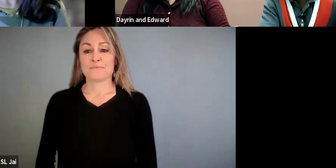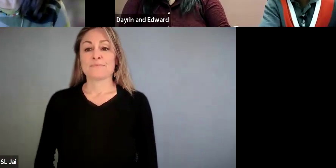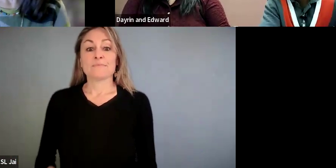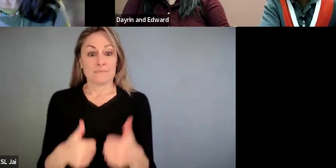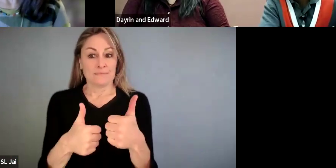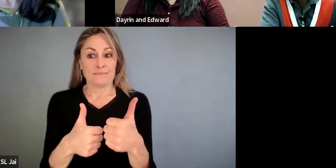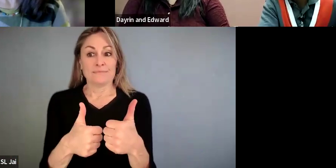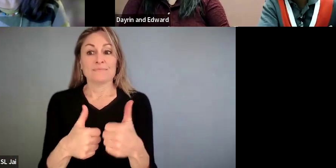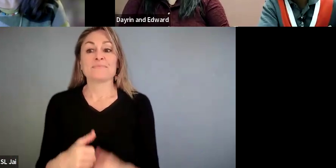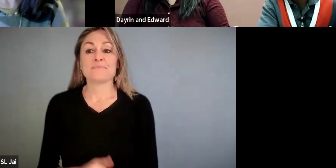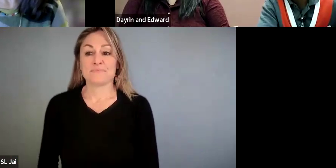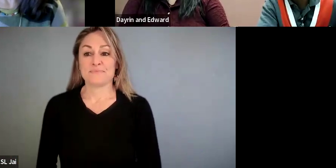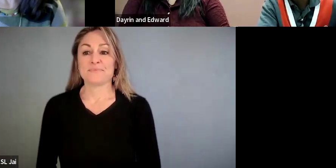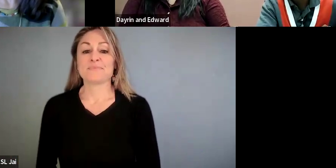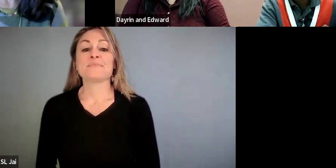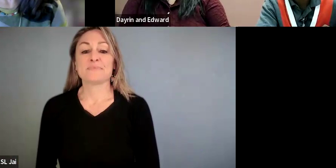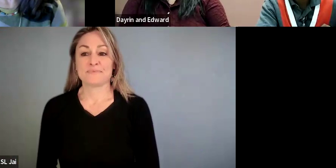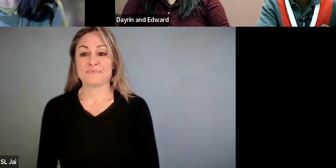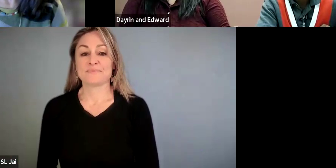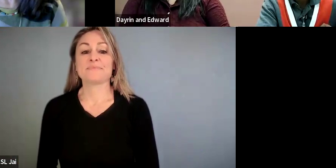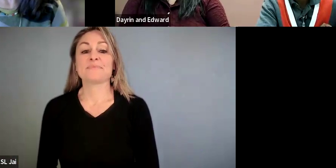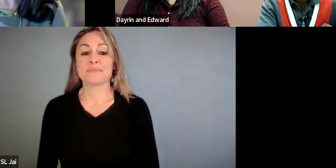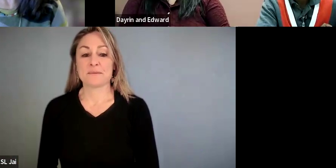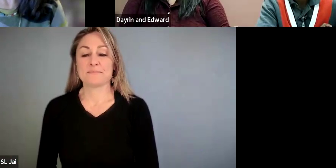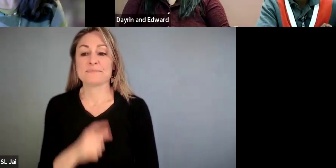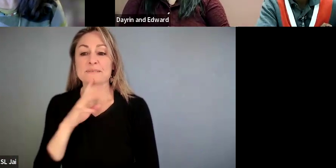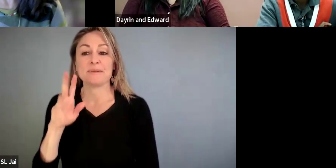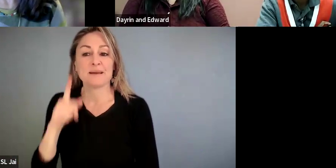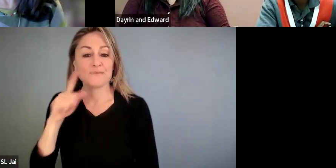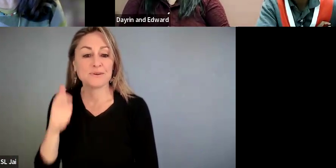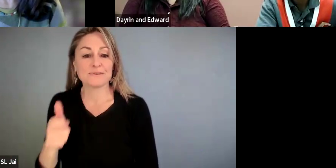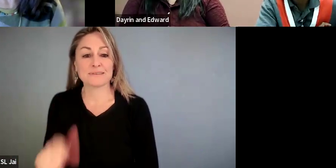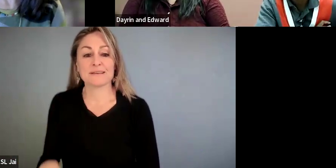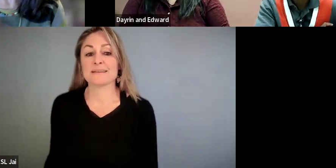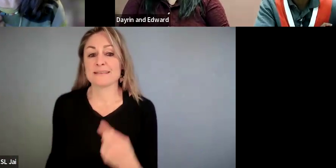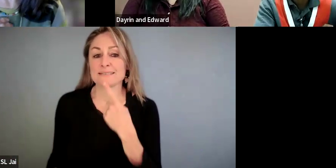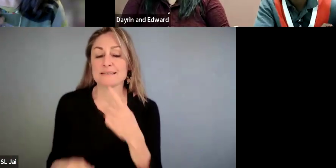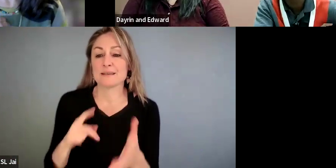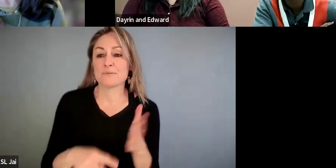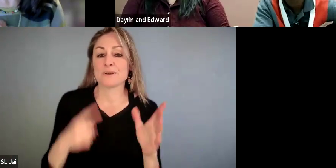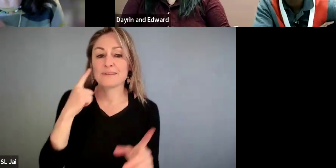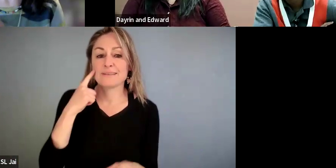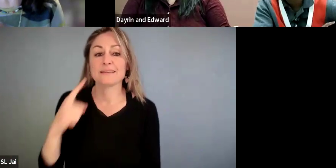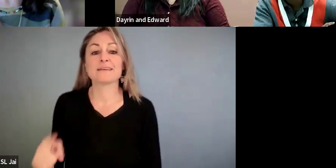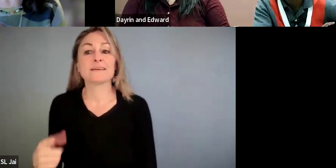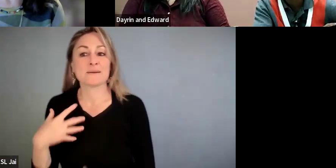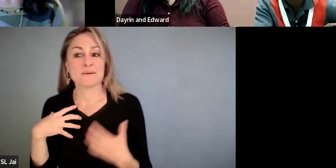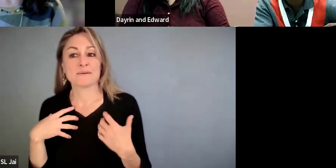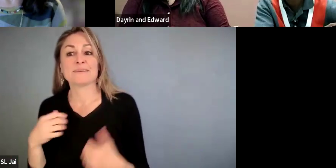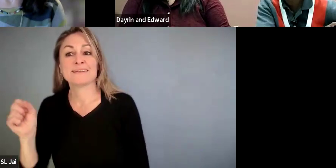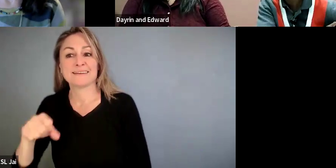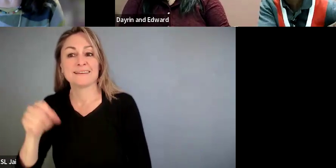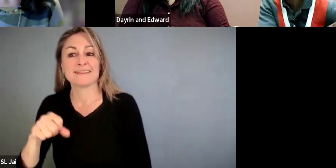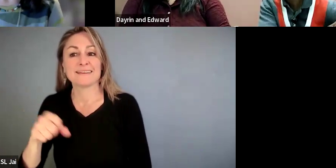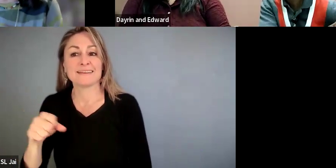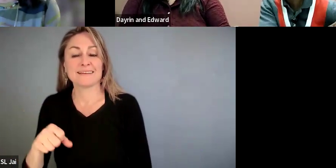Speak speak out. up for us. Speak up for yourself. Say, what do you think? Big webs. I like to